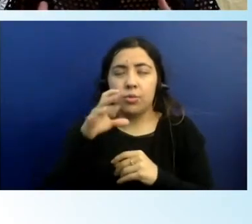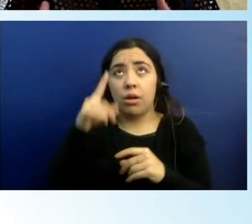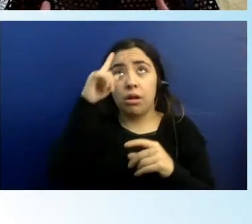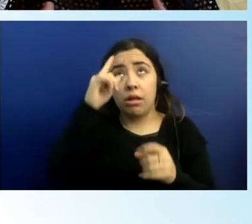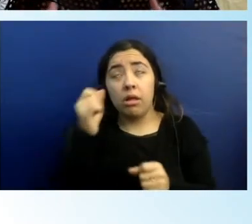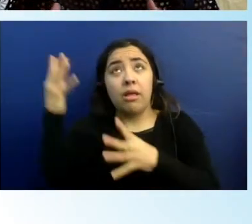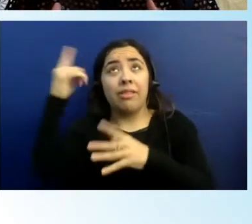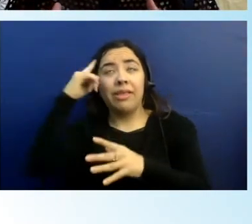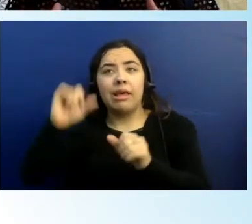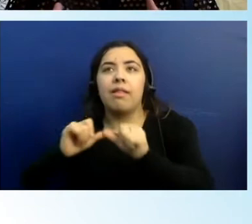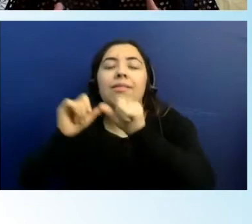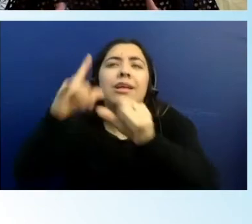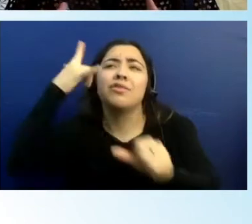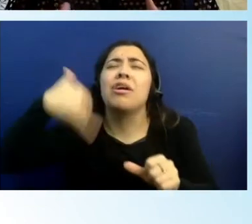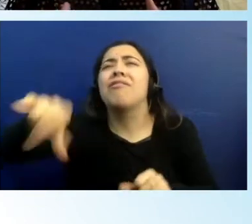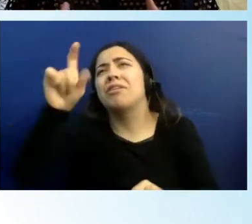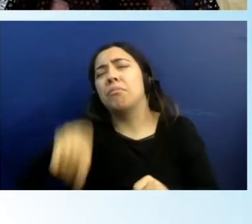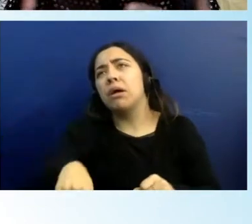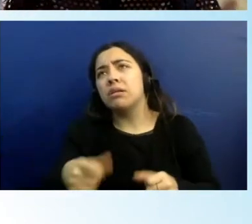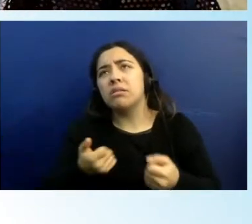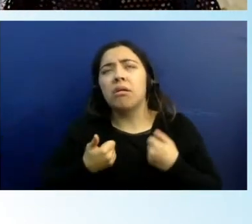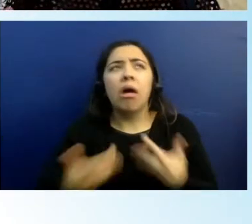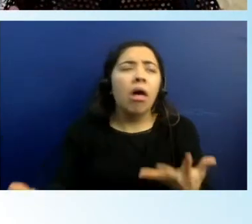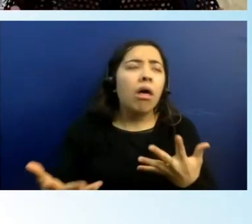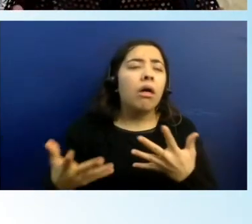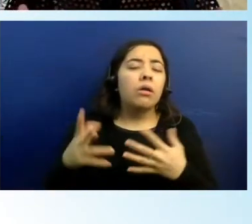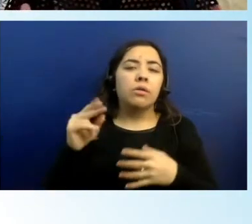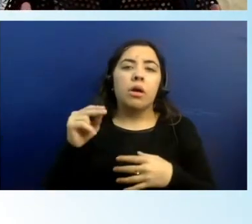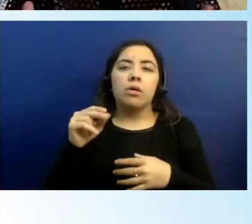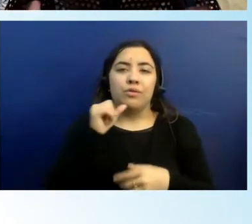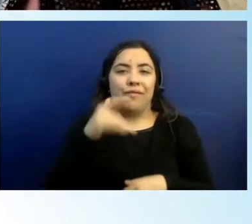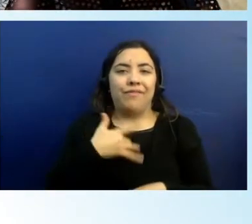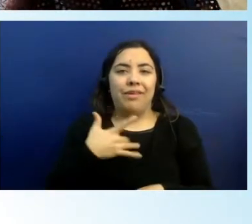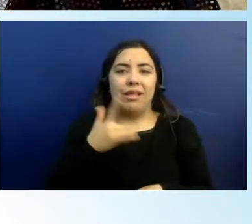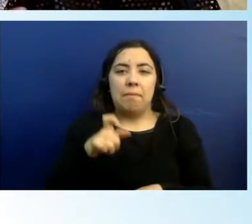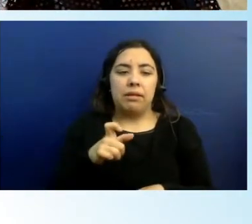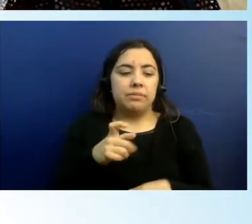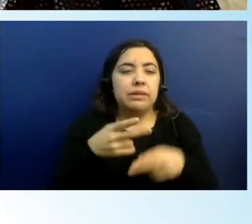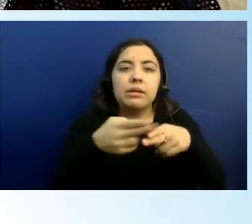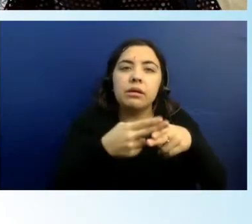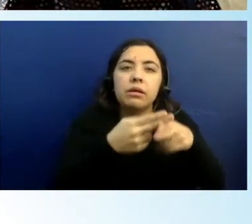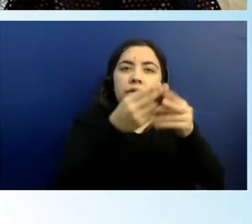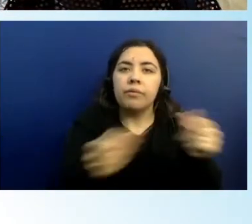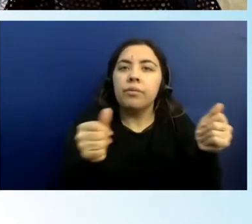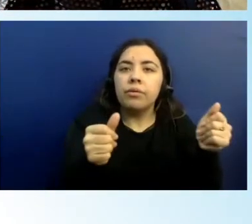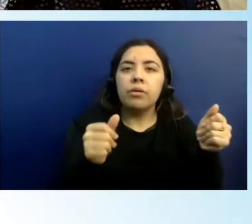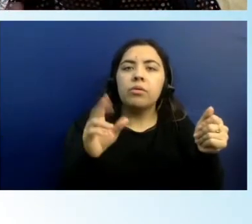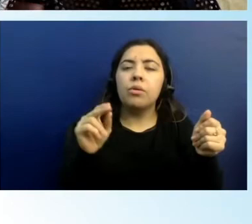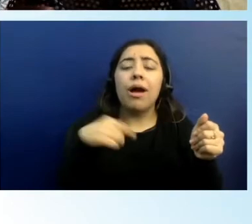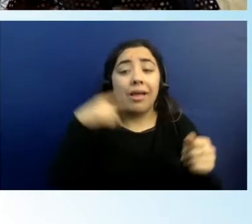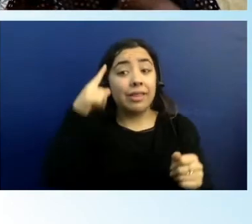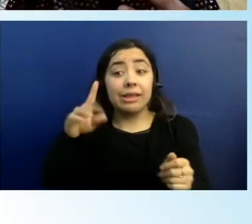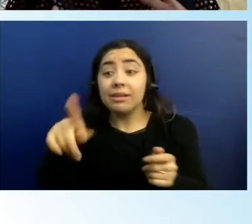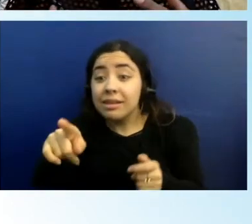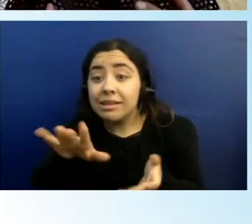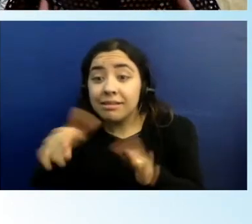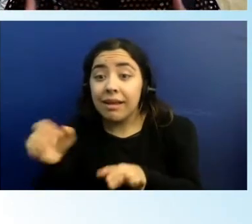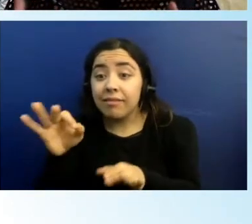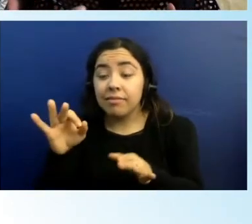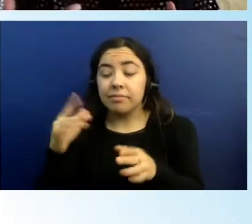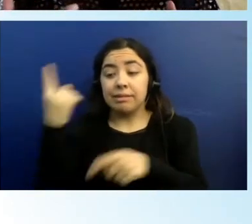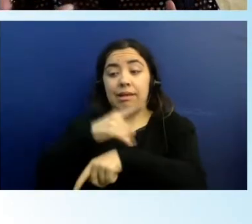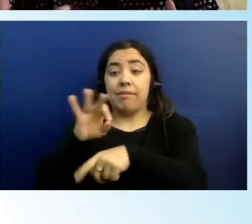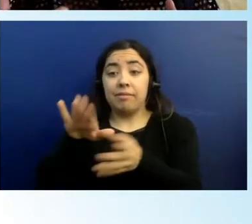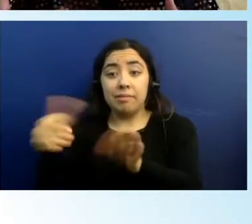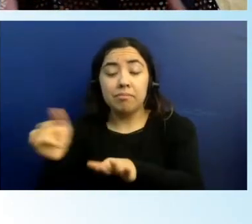to make things that have to go away after today. So I think Day of the Dead is a great example. I think things